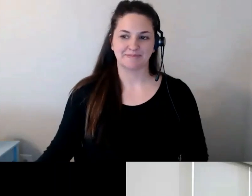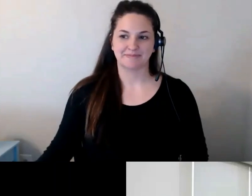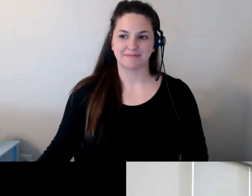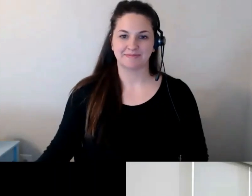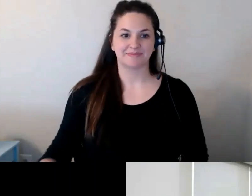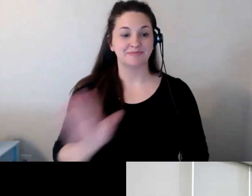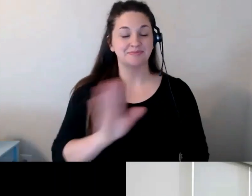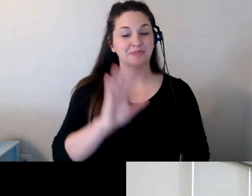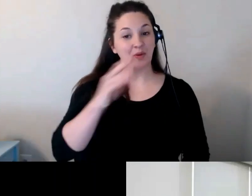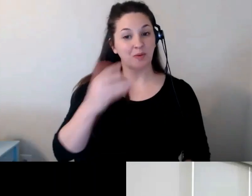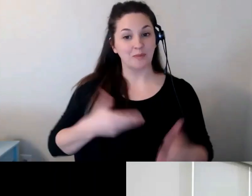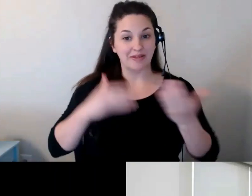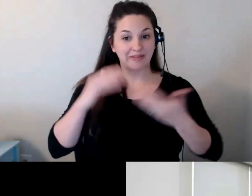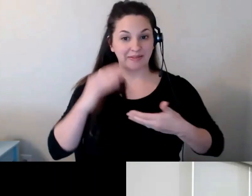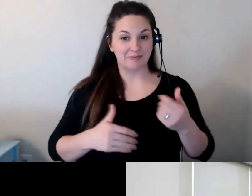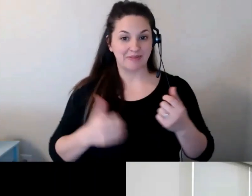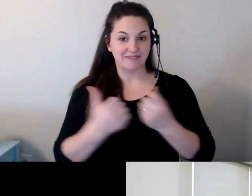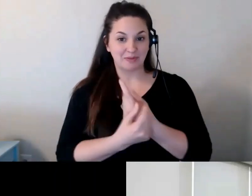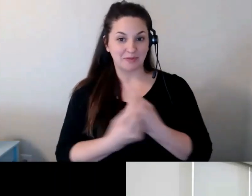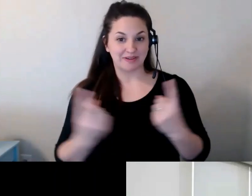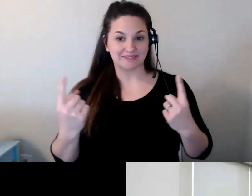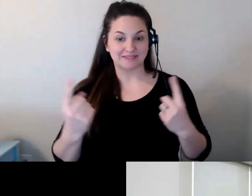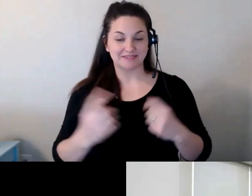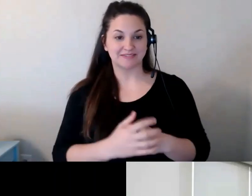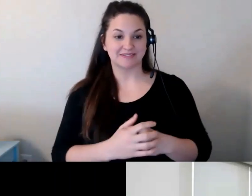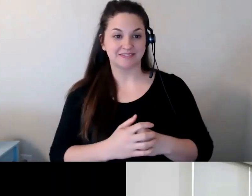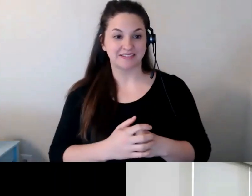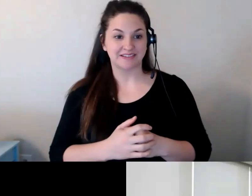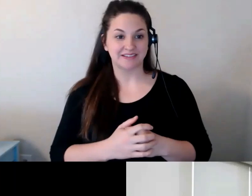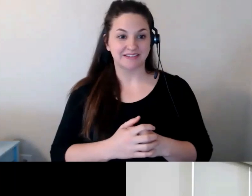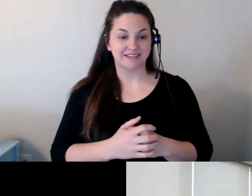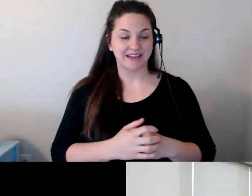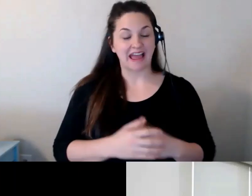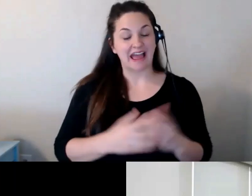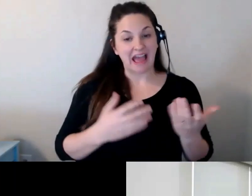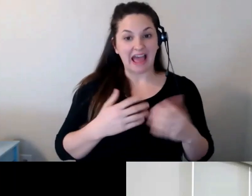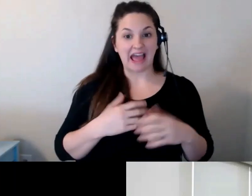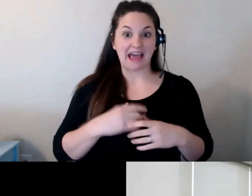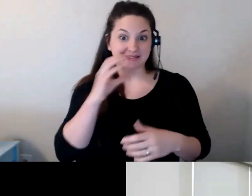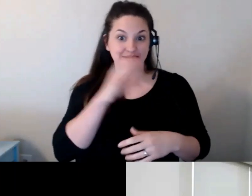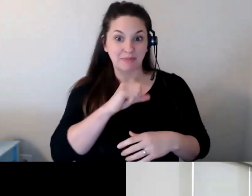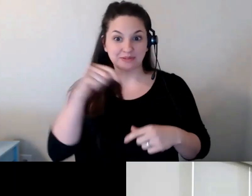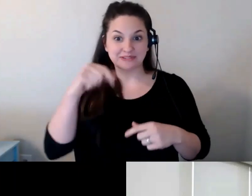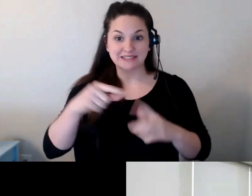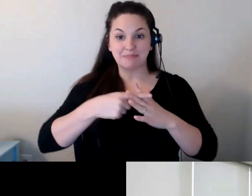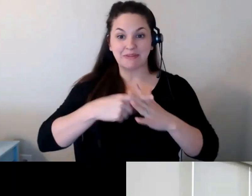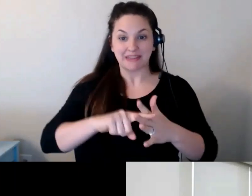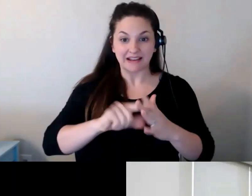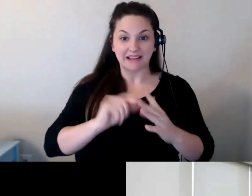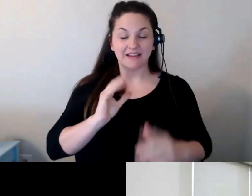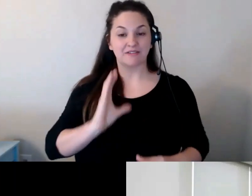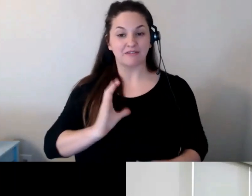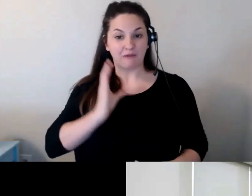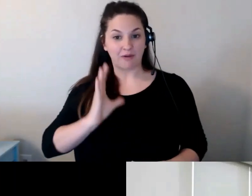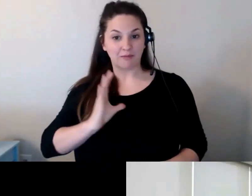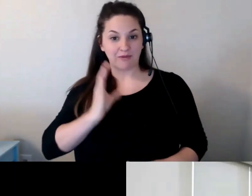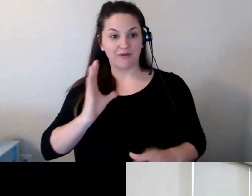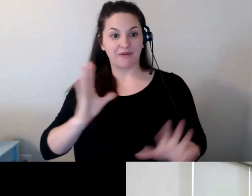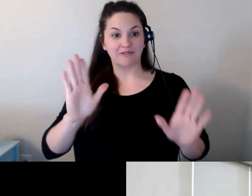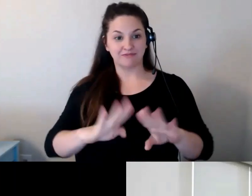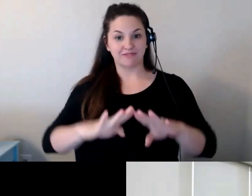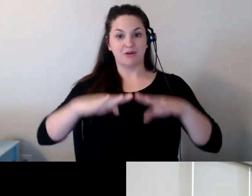Well, welcome everyone to, I suppose, the beginning of our formal